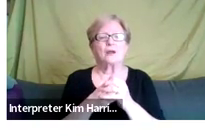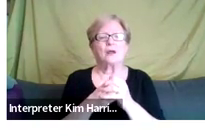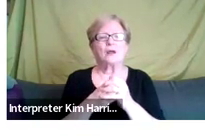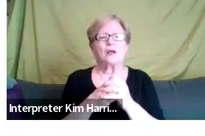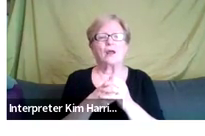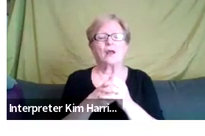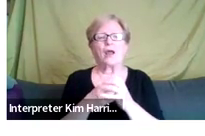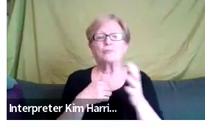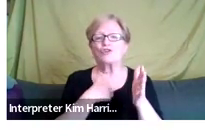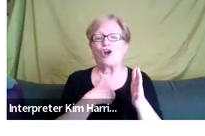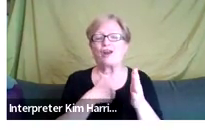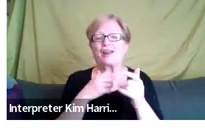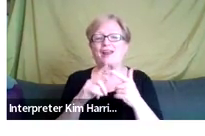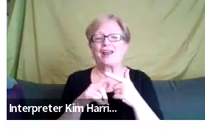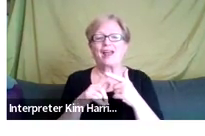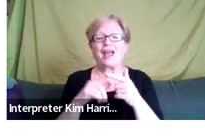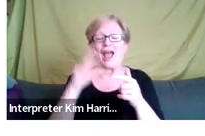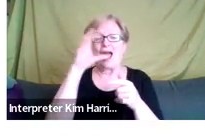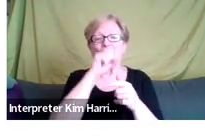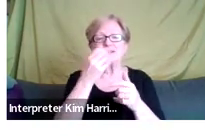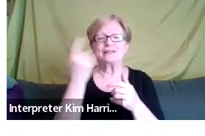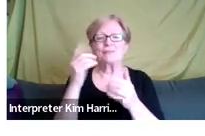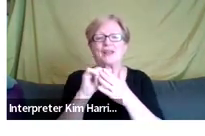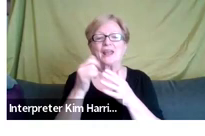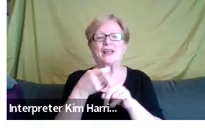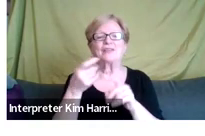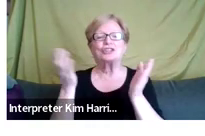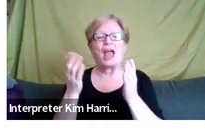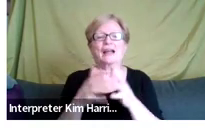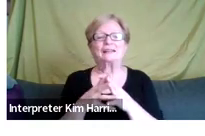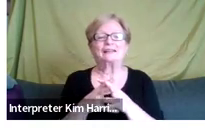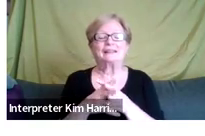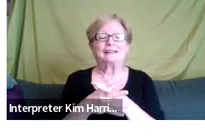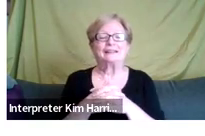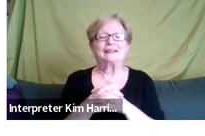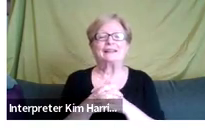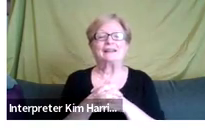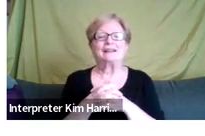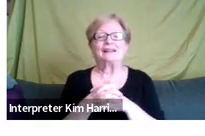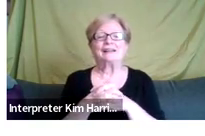I'm sorry, I'm missing some stuff in the chat. One second.